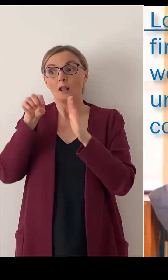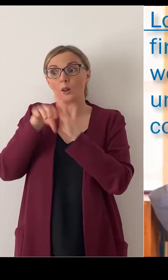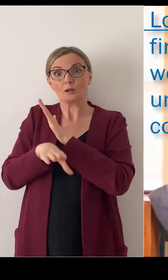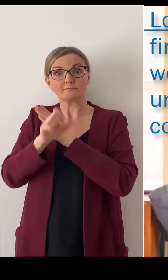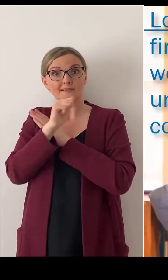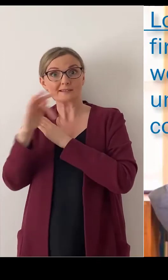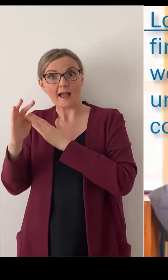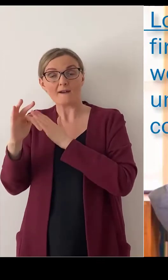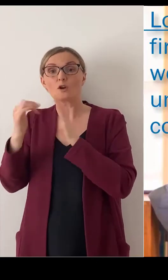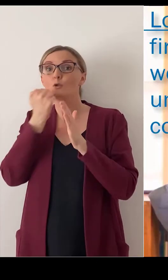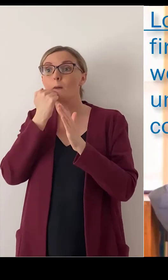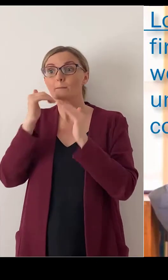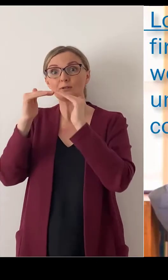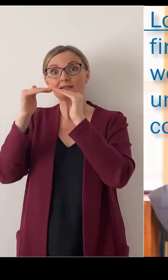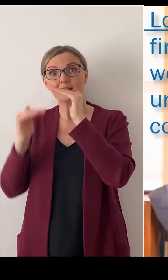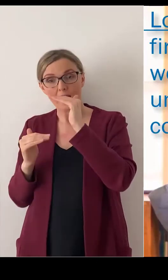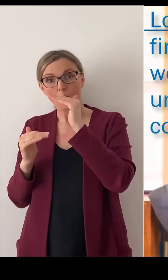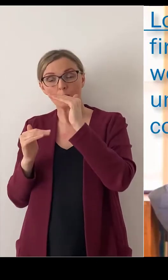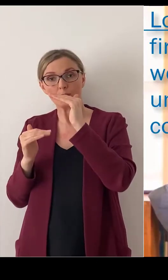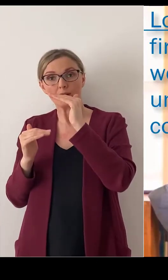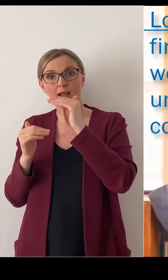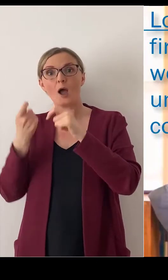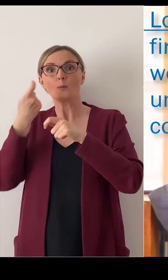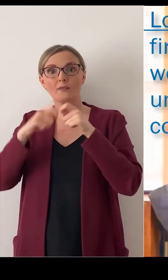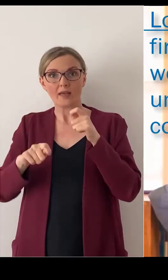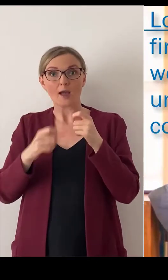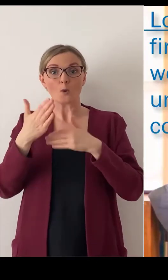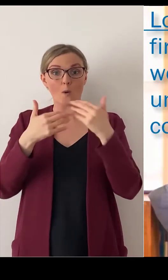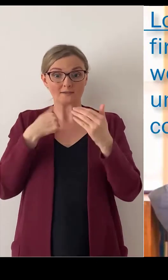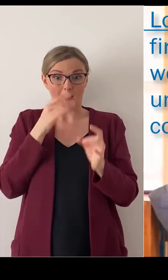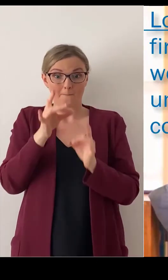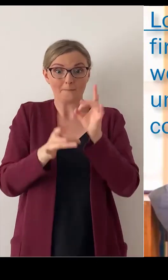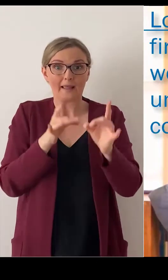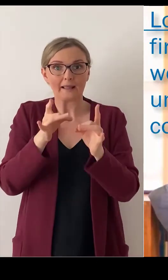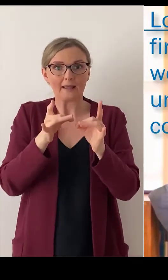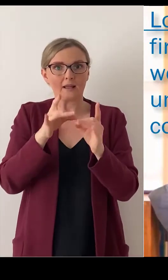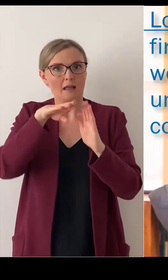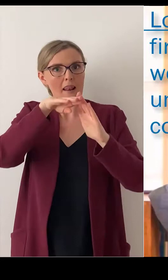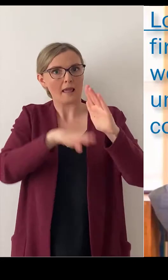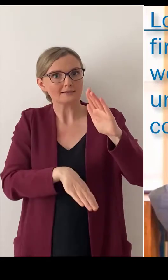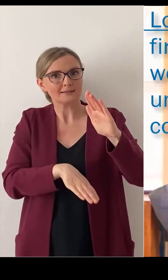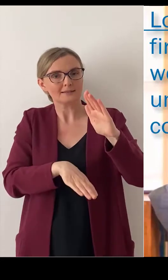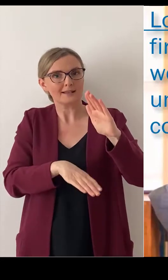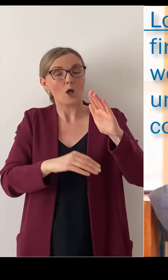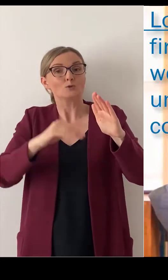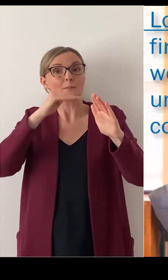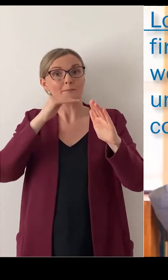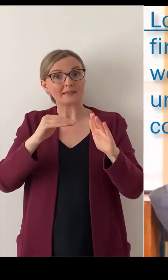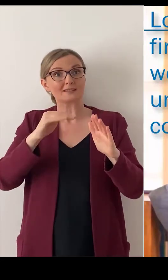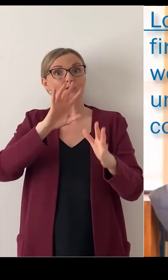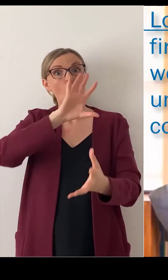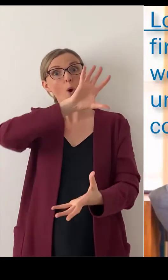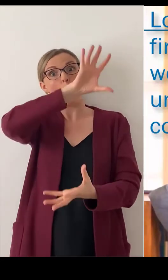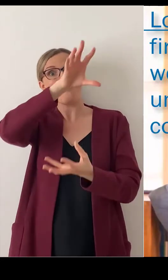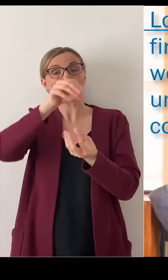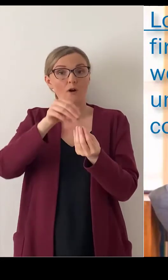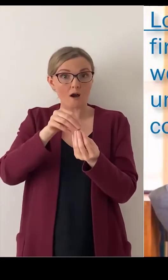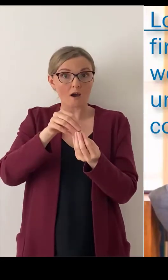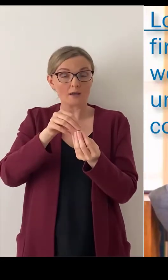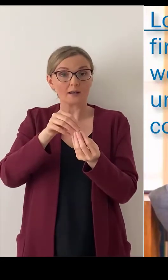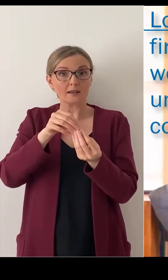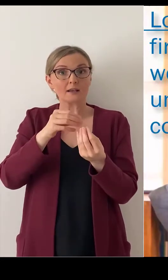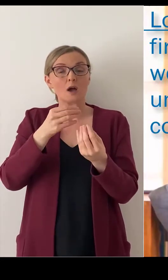the quantity of the output produced goes down, which means that the overall output for